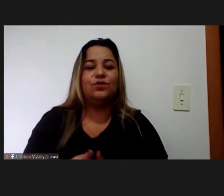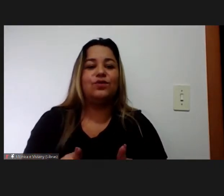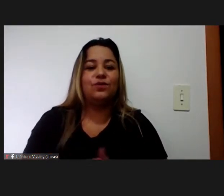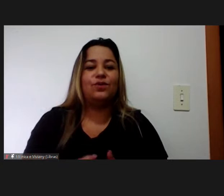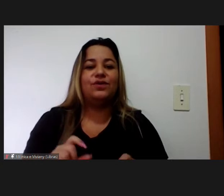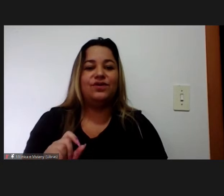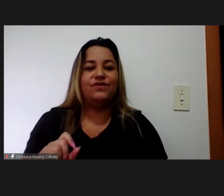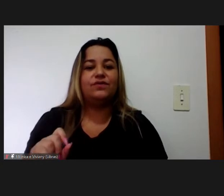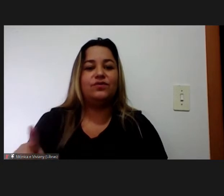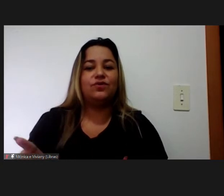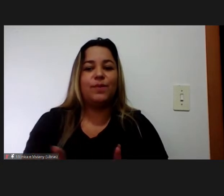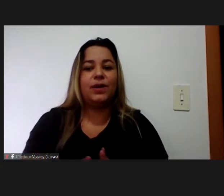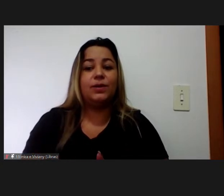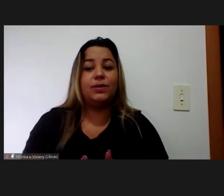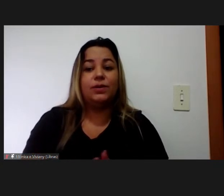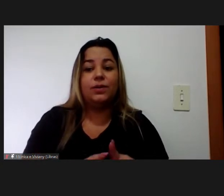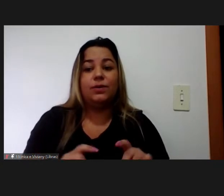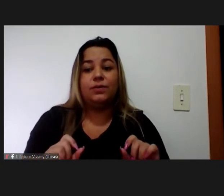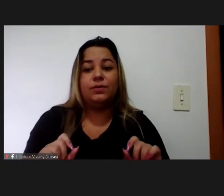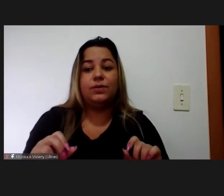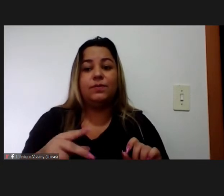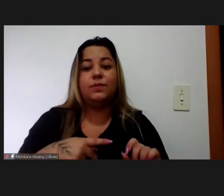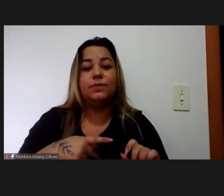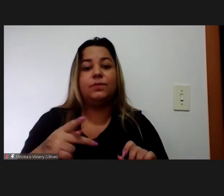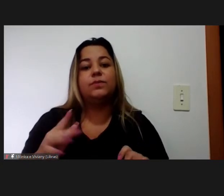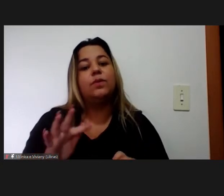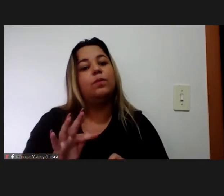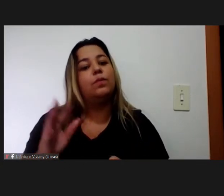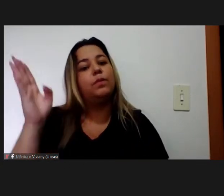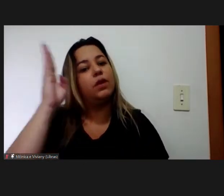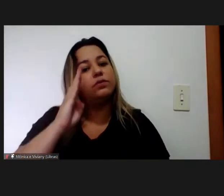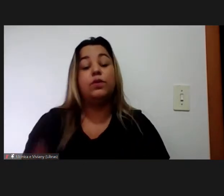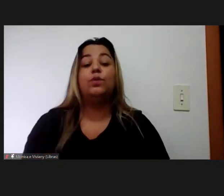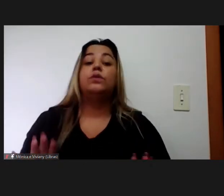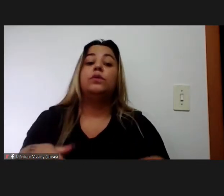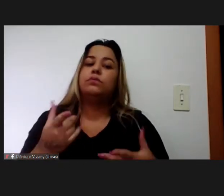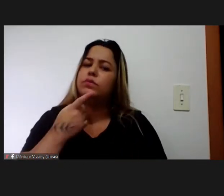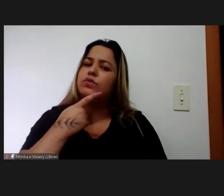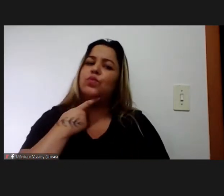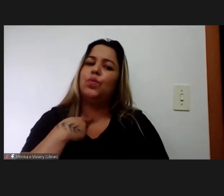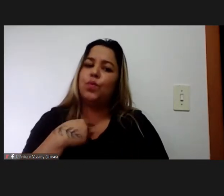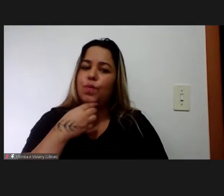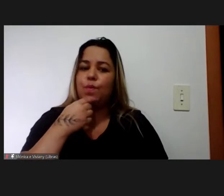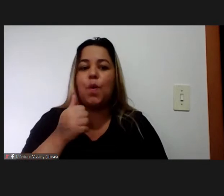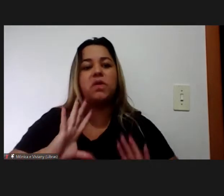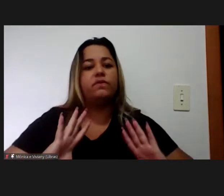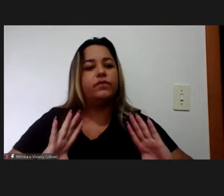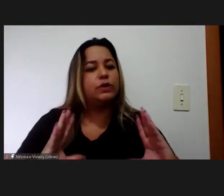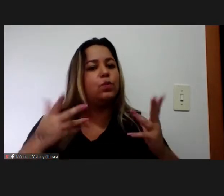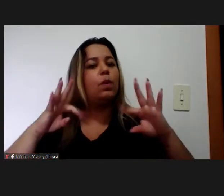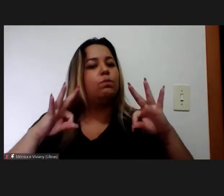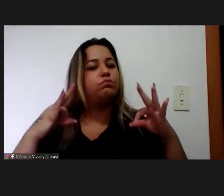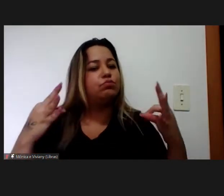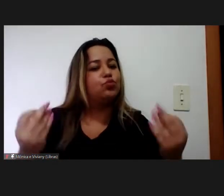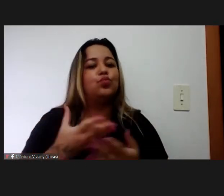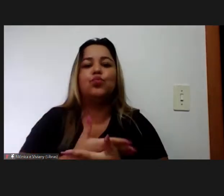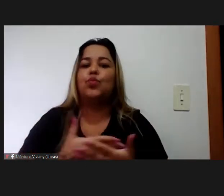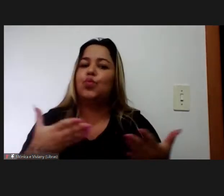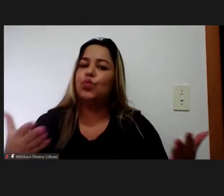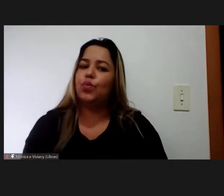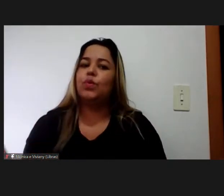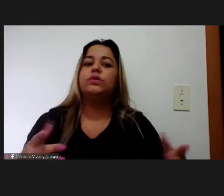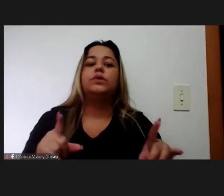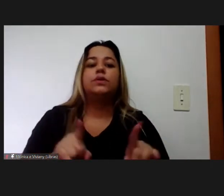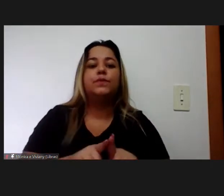not an online event, a present event talking about the health of the teeth. And so I wish you a